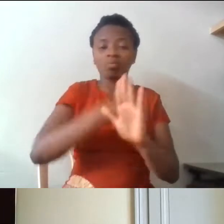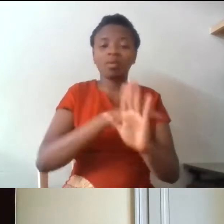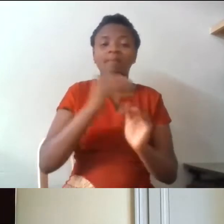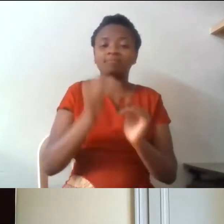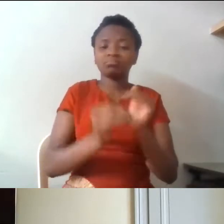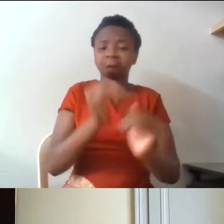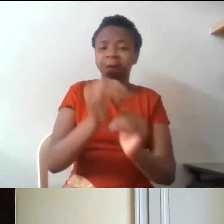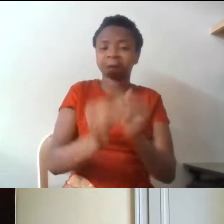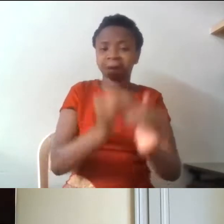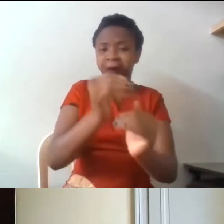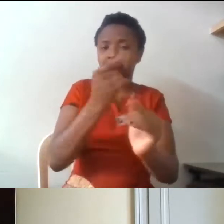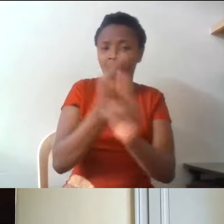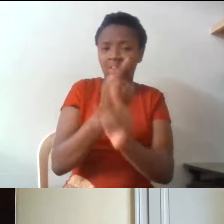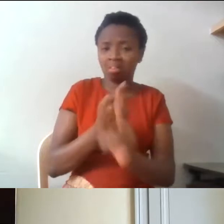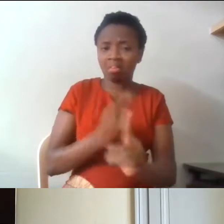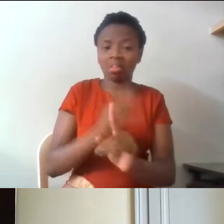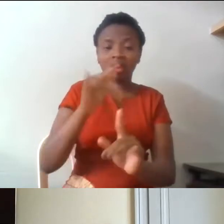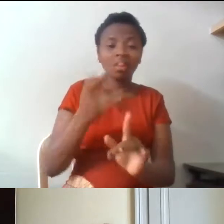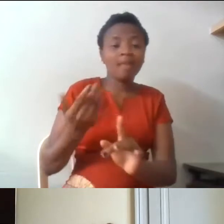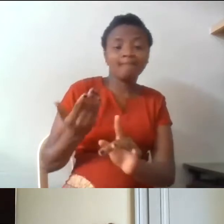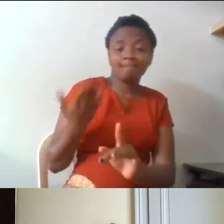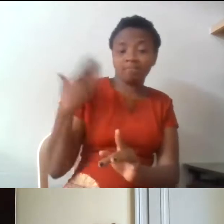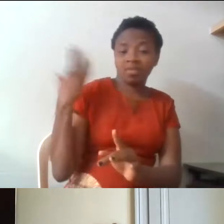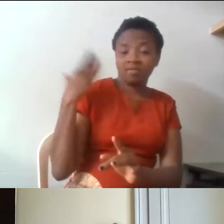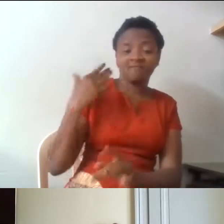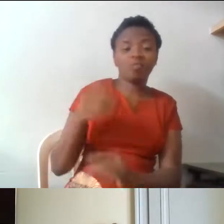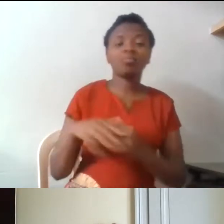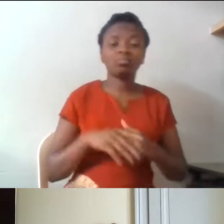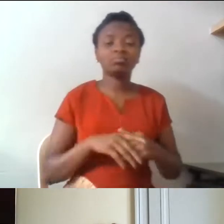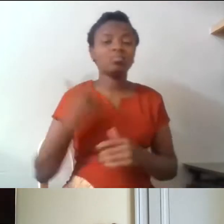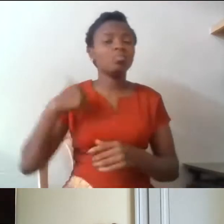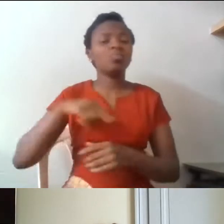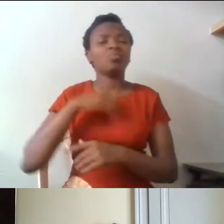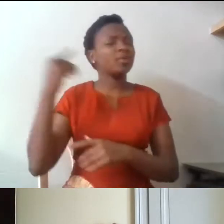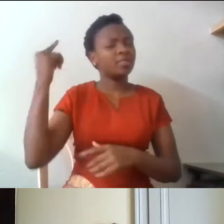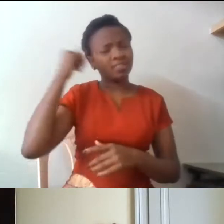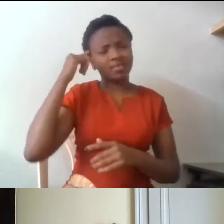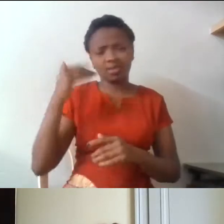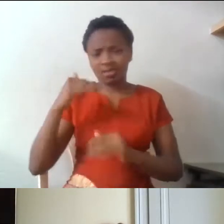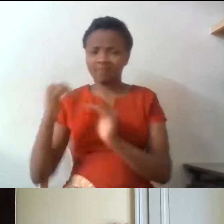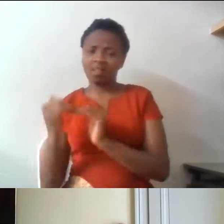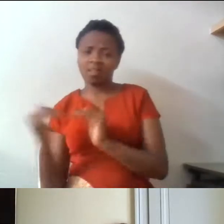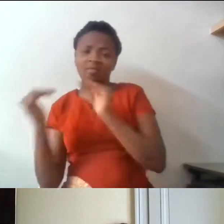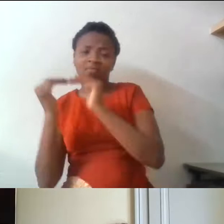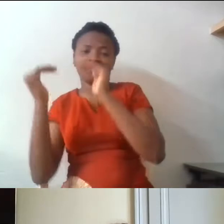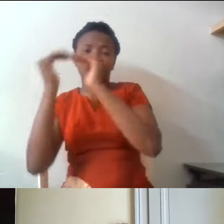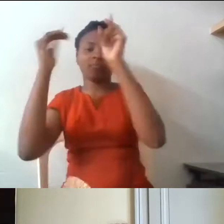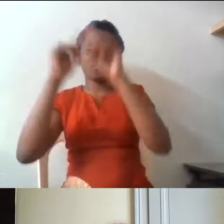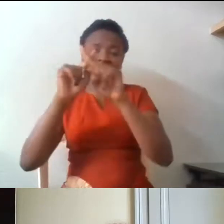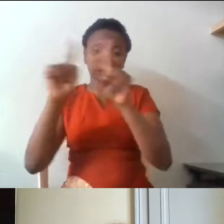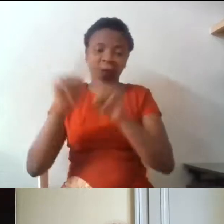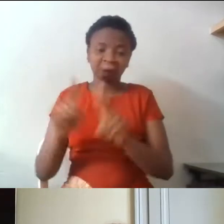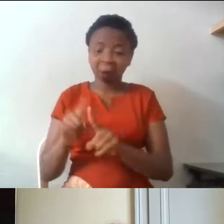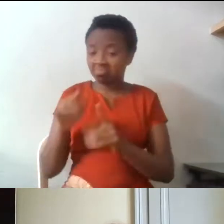means a shift from what may in the past have been tokenistic levels of participation between disability